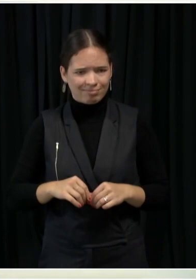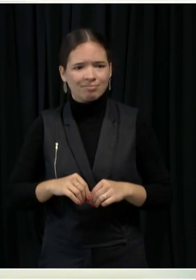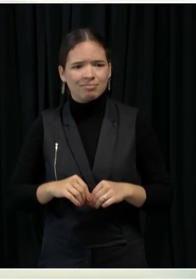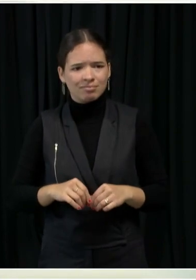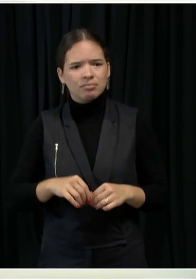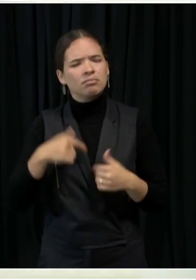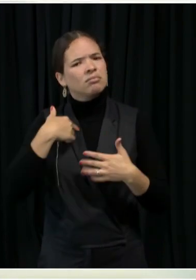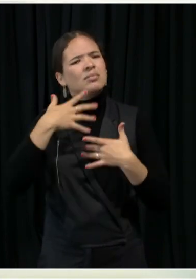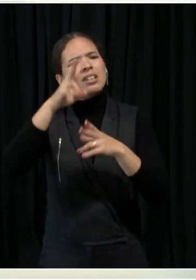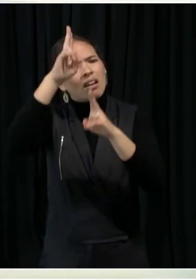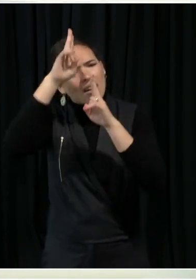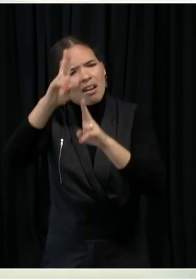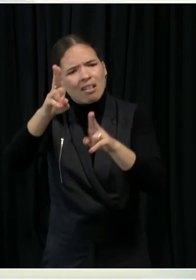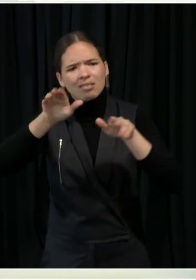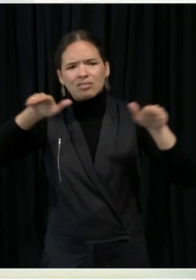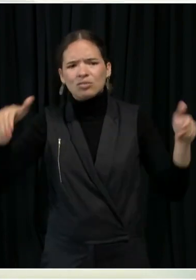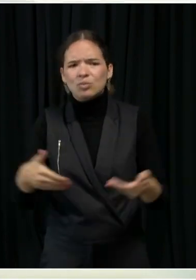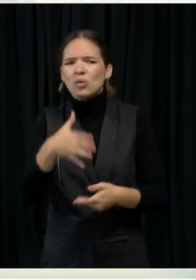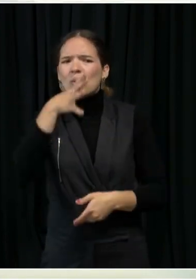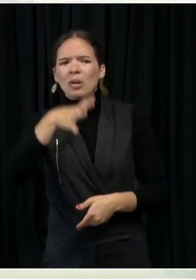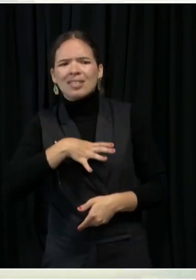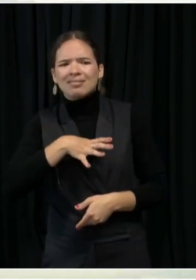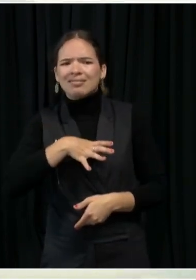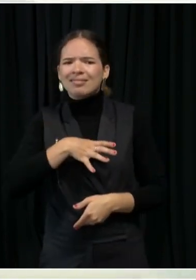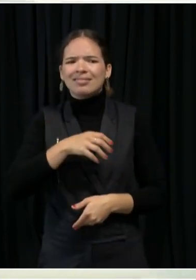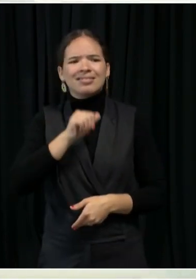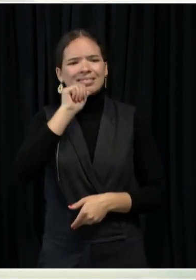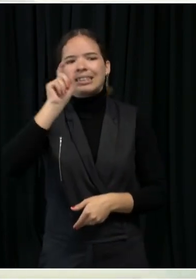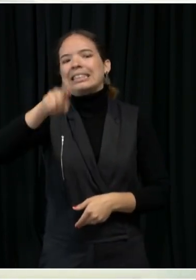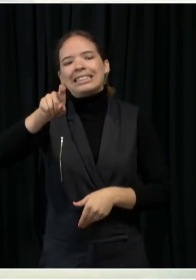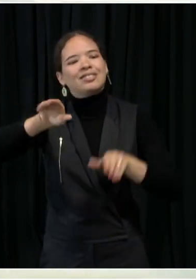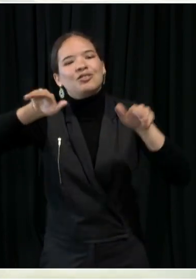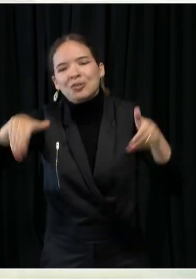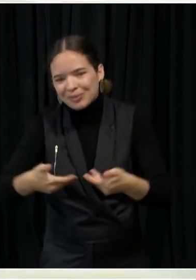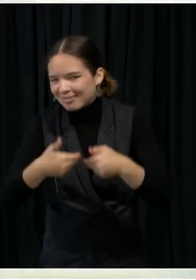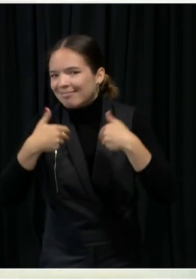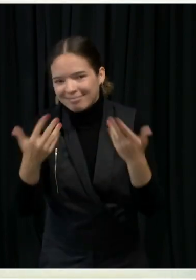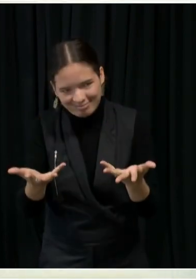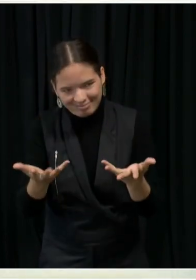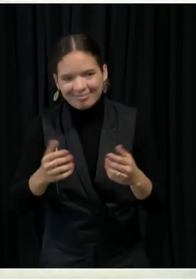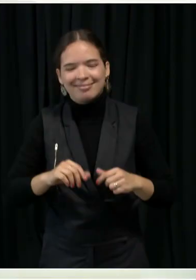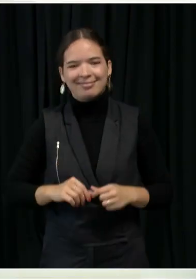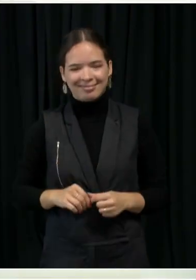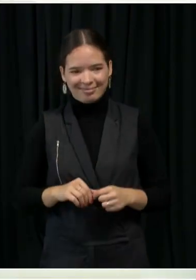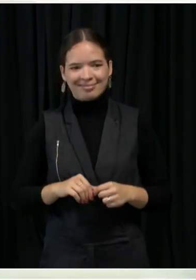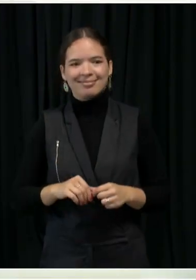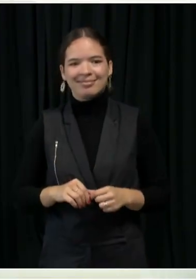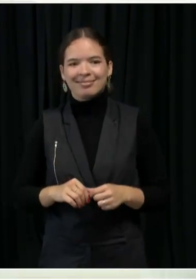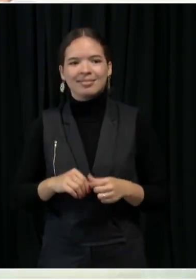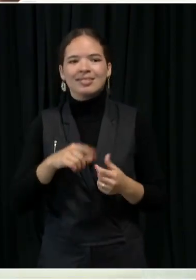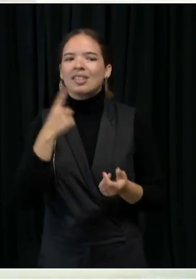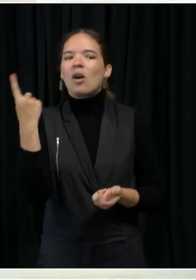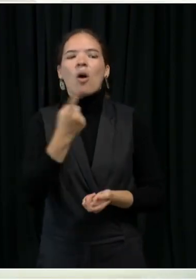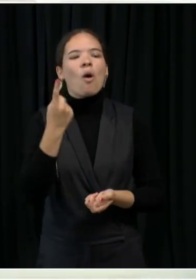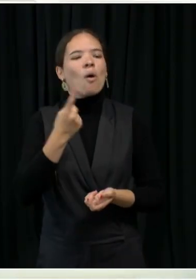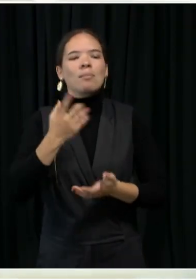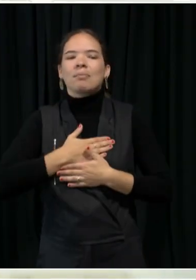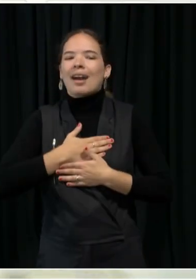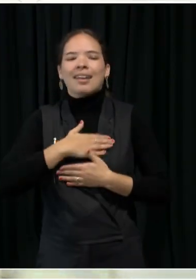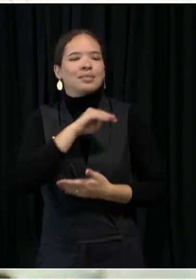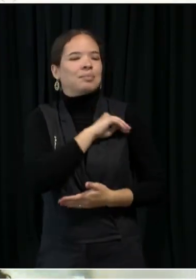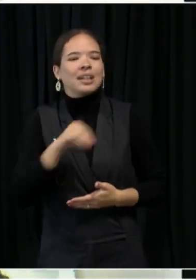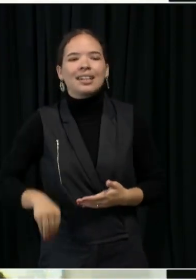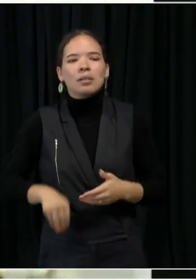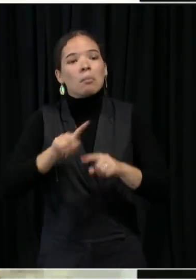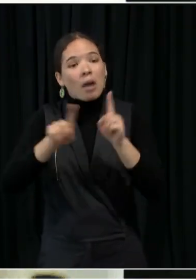needs no introduction to our community. I always say my mayor, but your mayor,